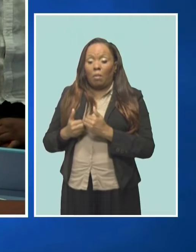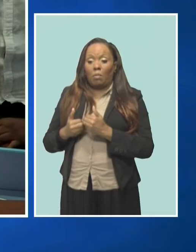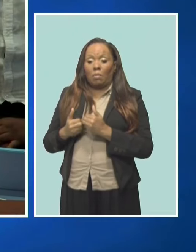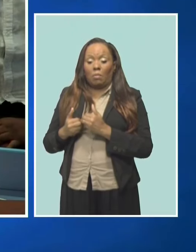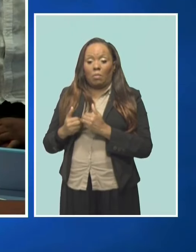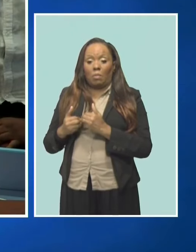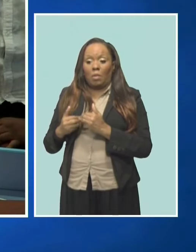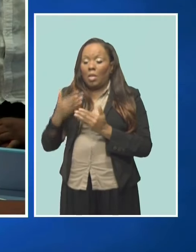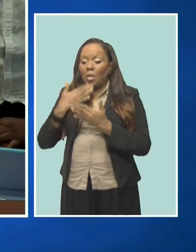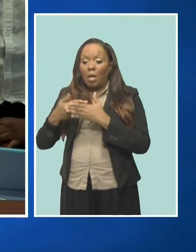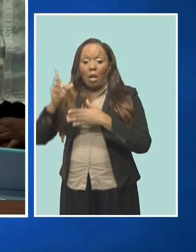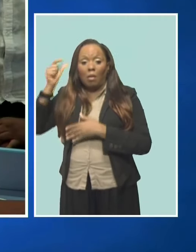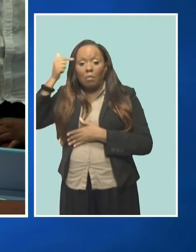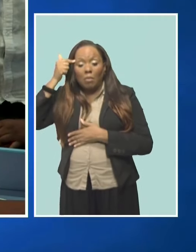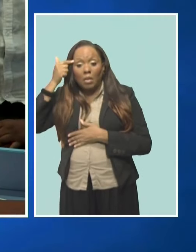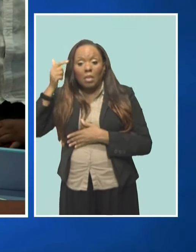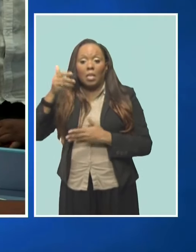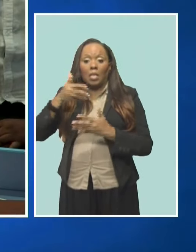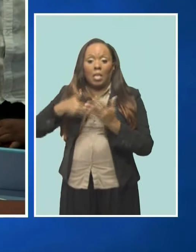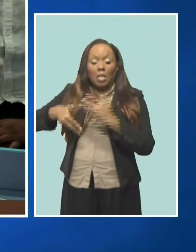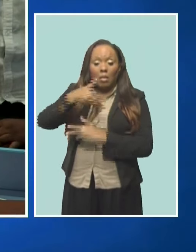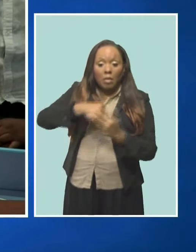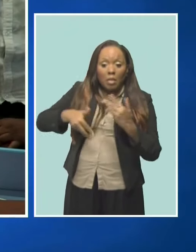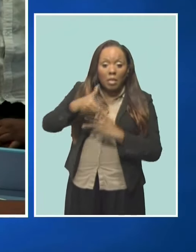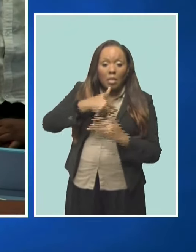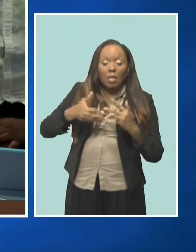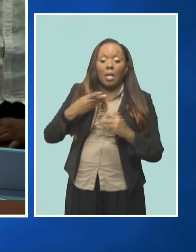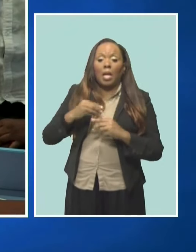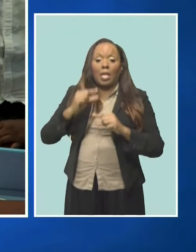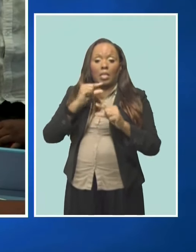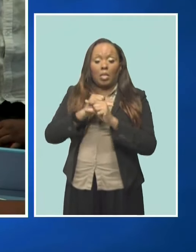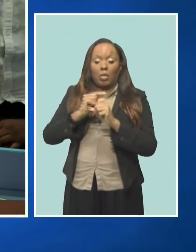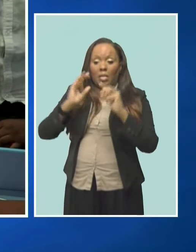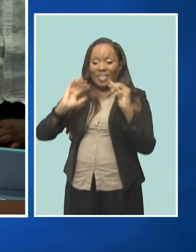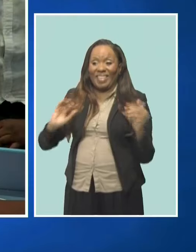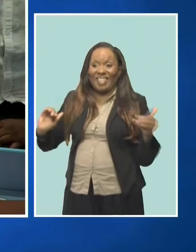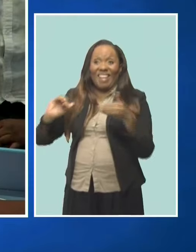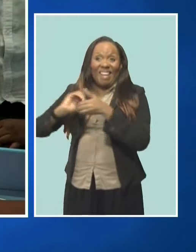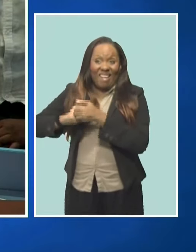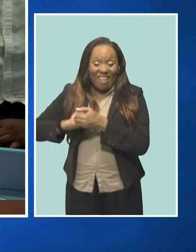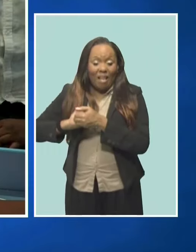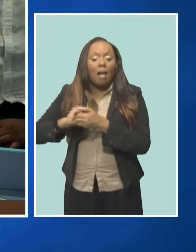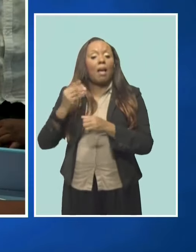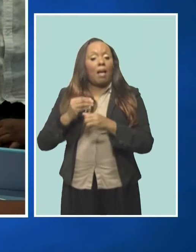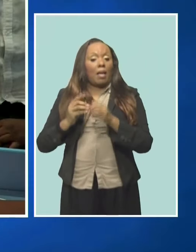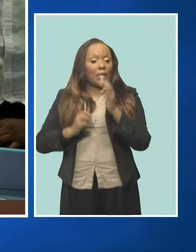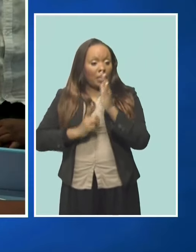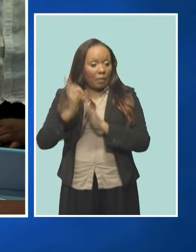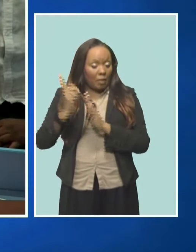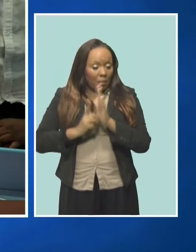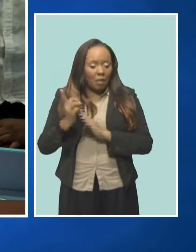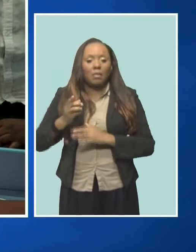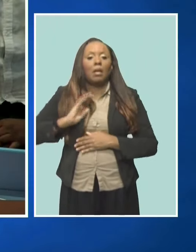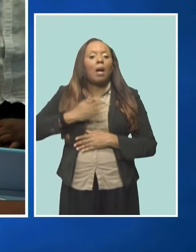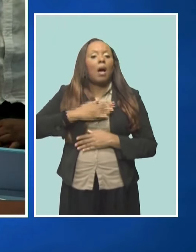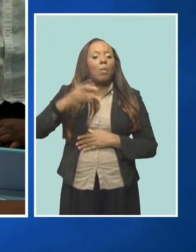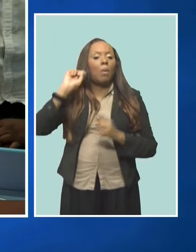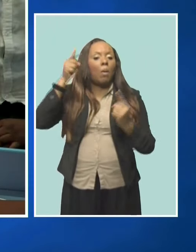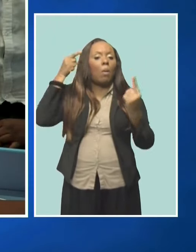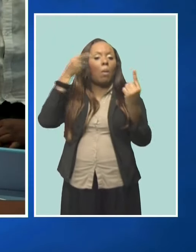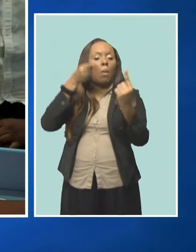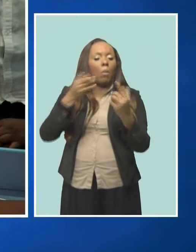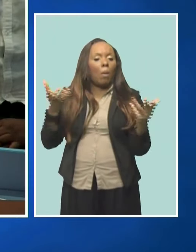integration, good government, and multidimensional security on the one hand, and development on the other, our goals for